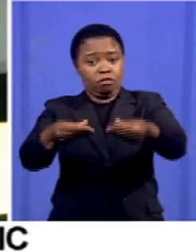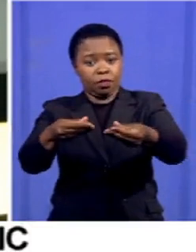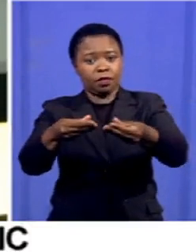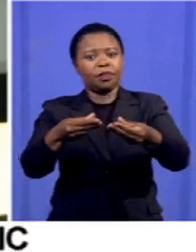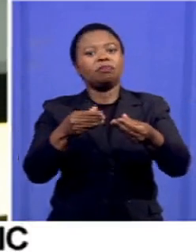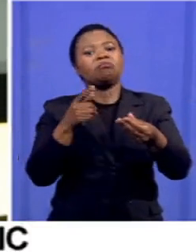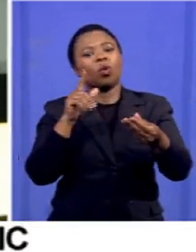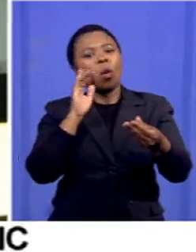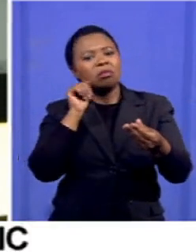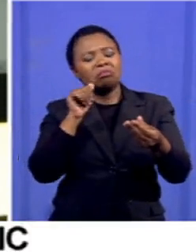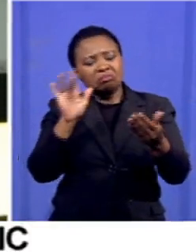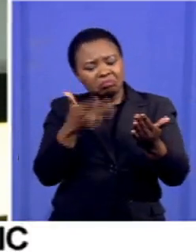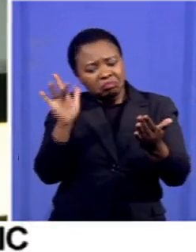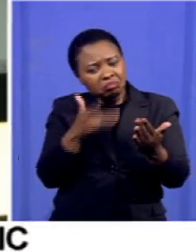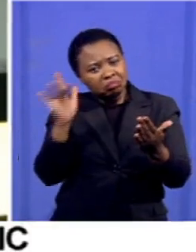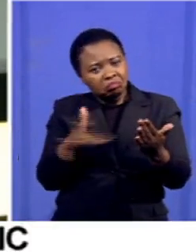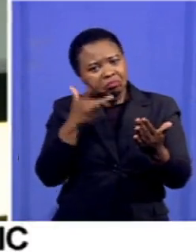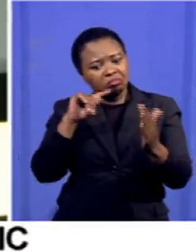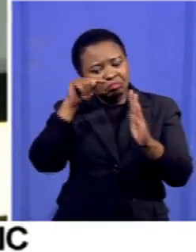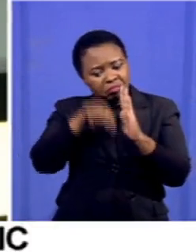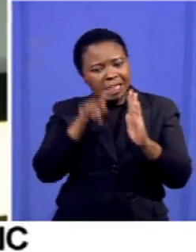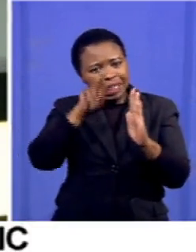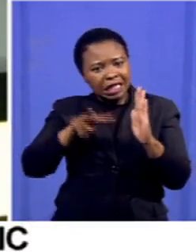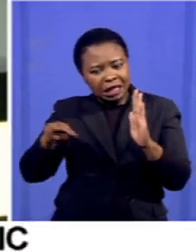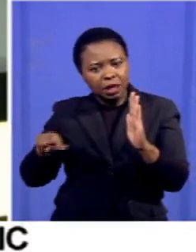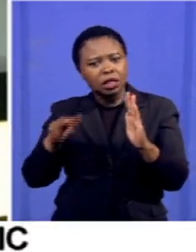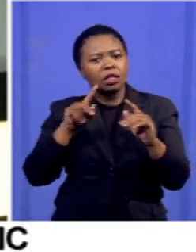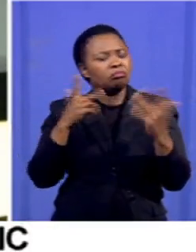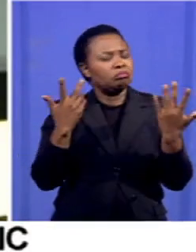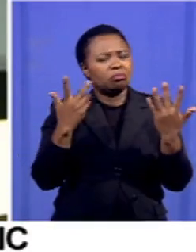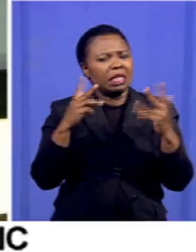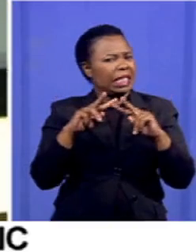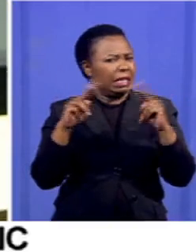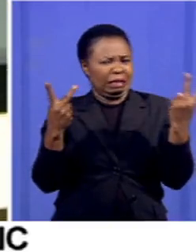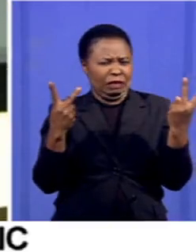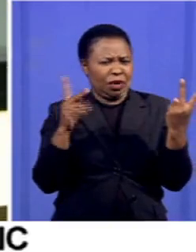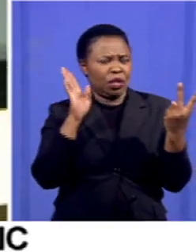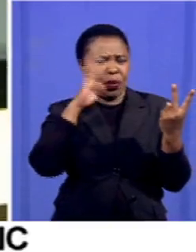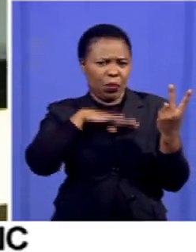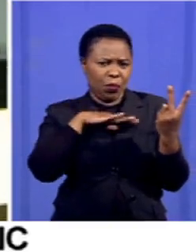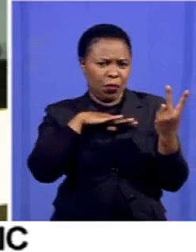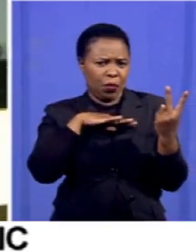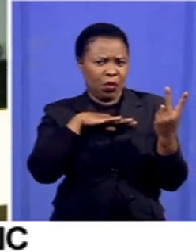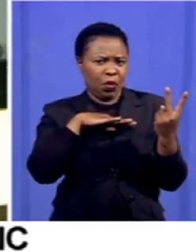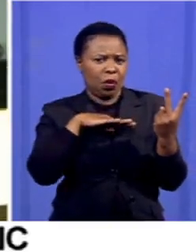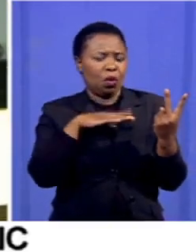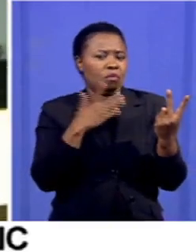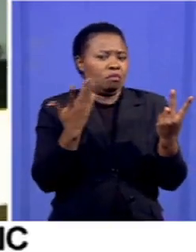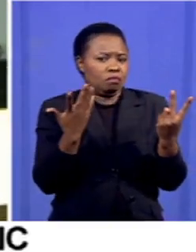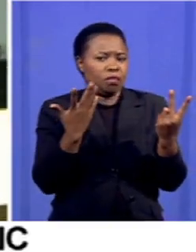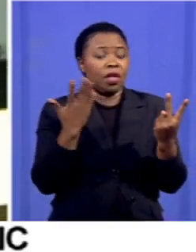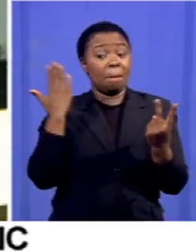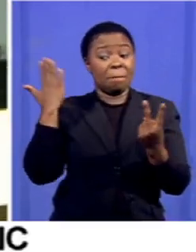peruses through them, you don't really see that much of a difference from what they had issued